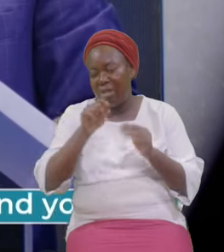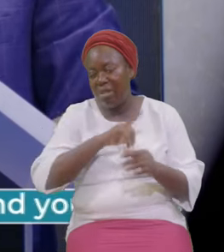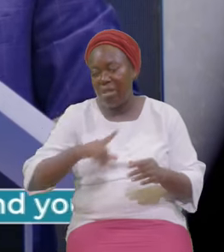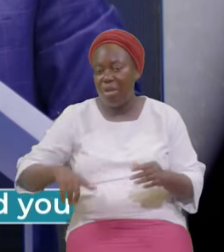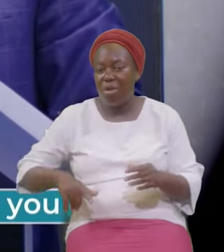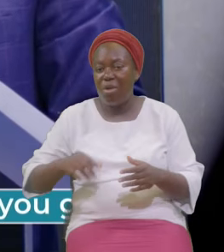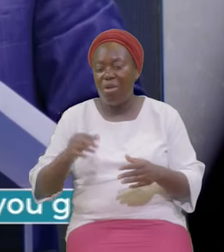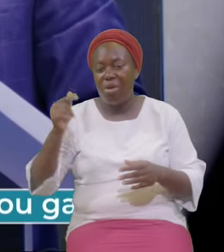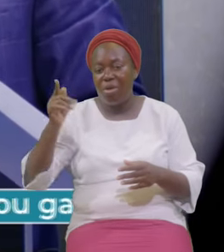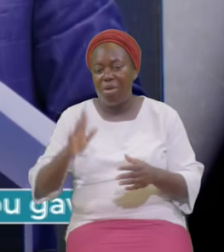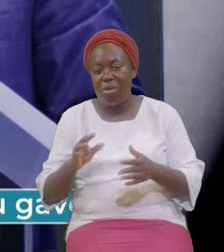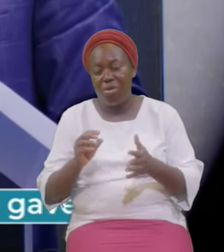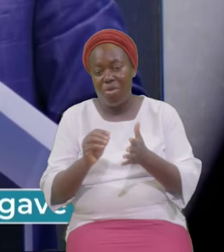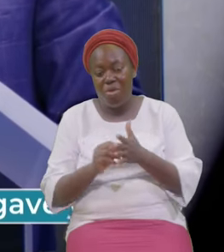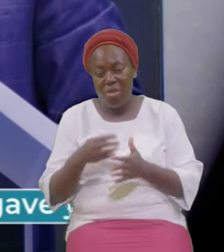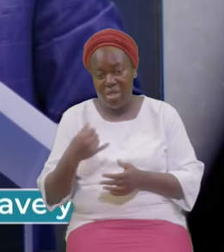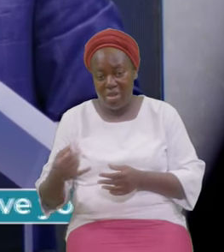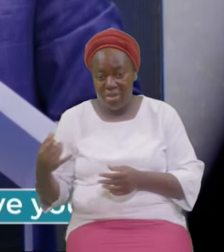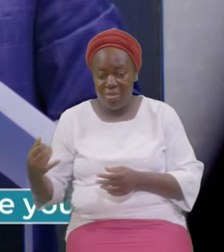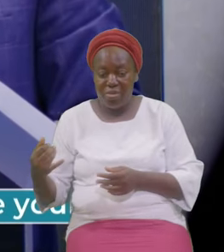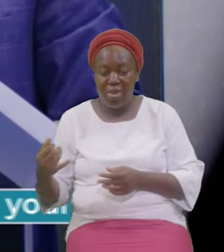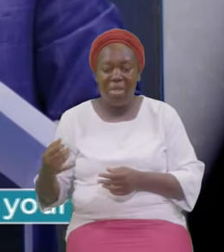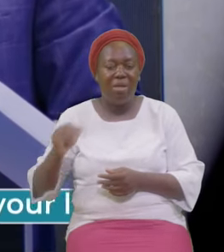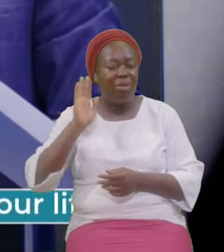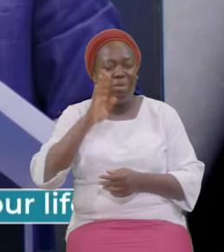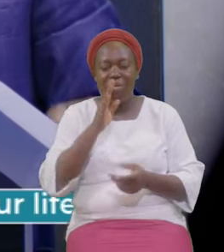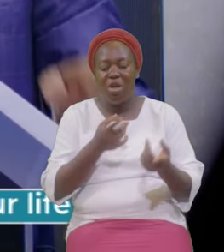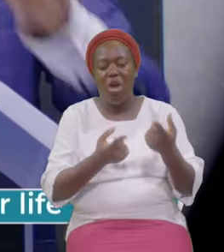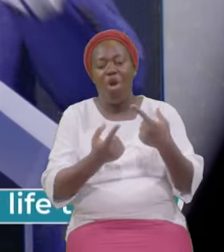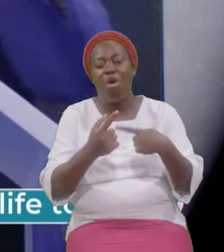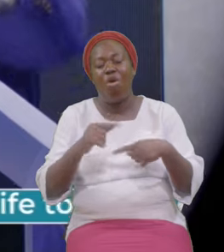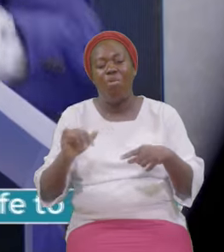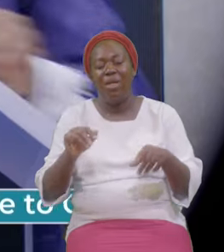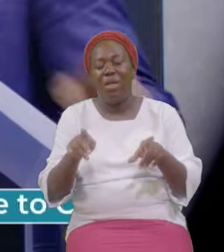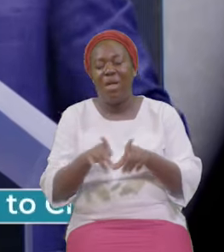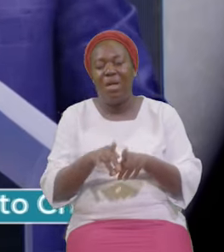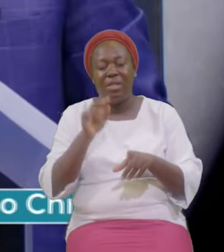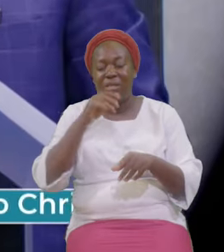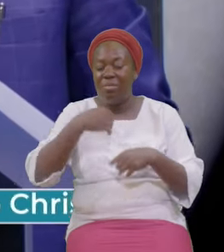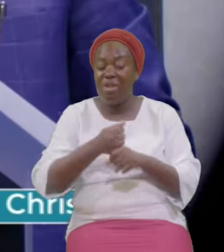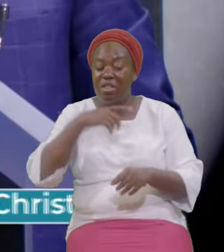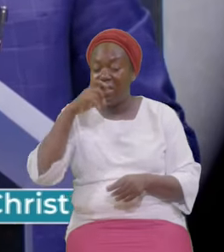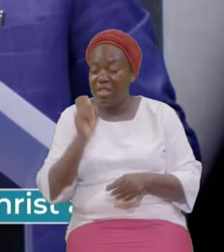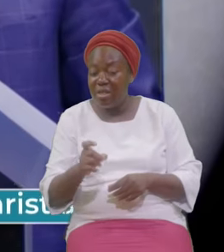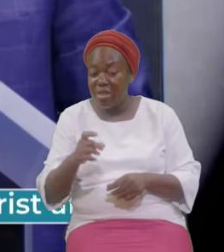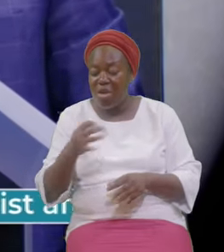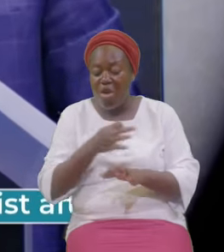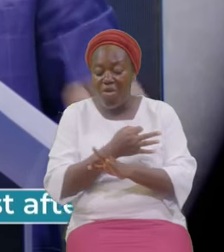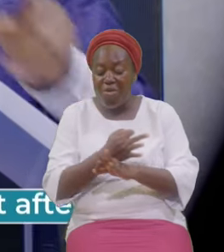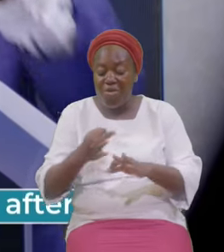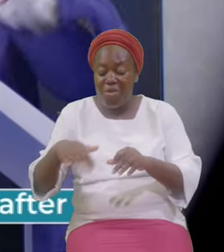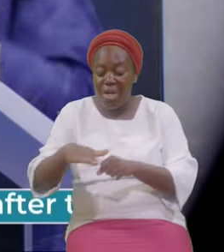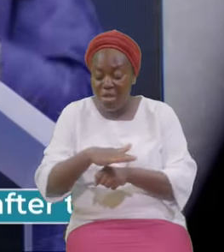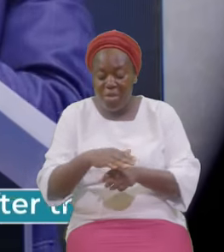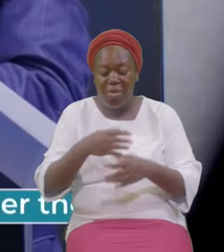instrument, will be coming. And as He makes the decree of freedom, healing, deliverance upon